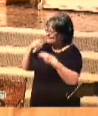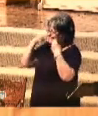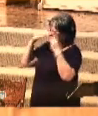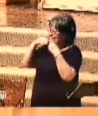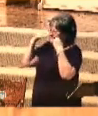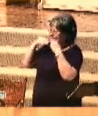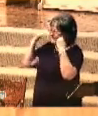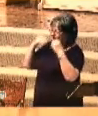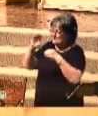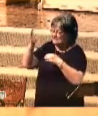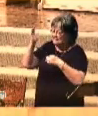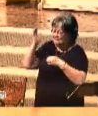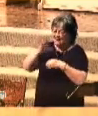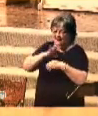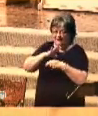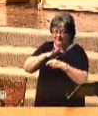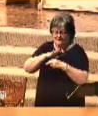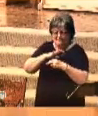they seem fine.